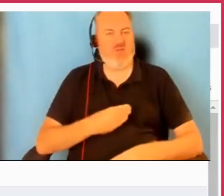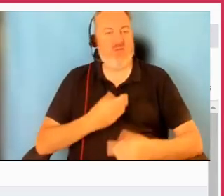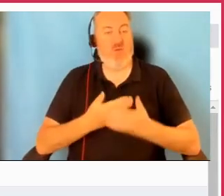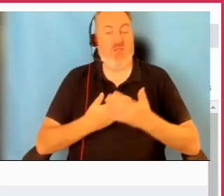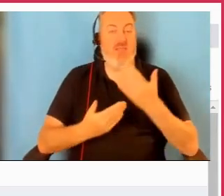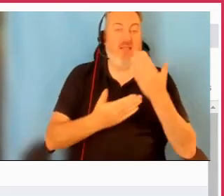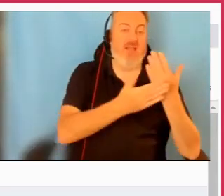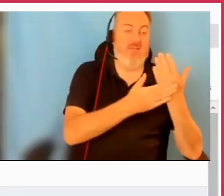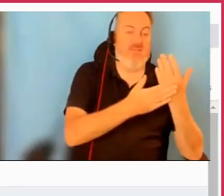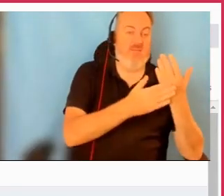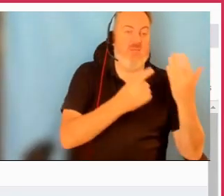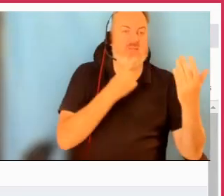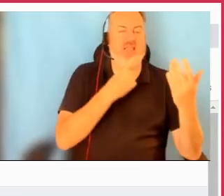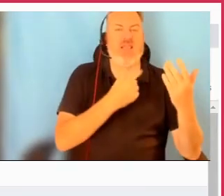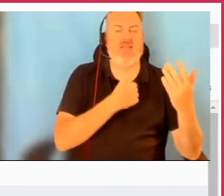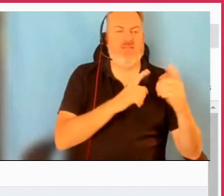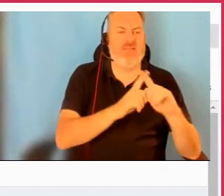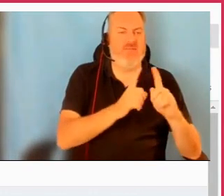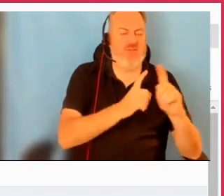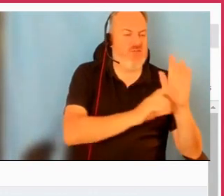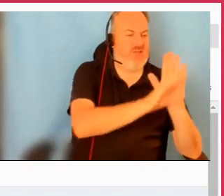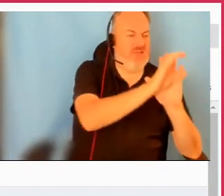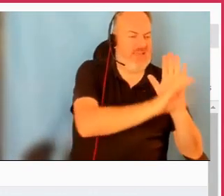the screen, you can filter by different categories.